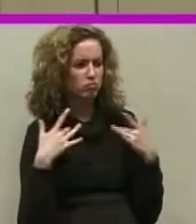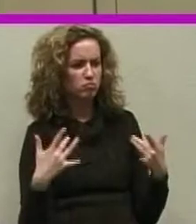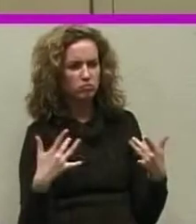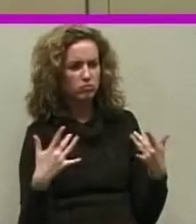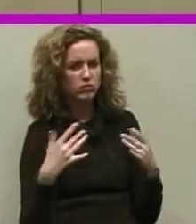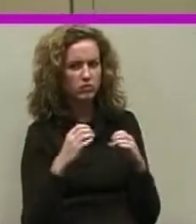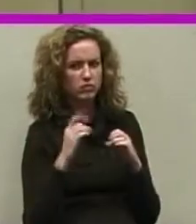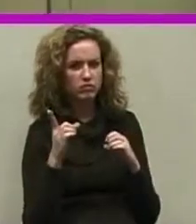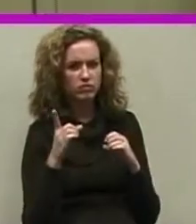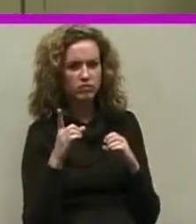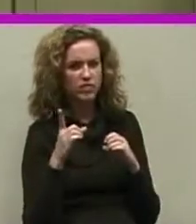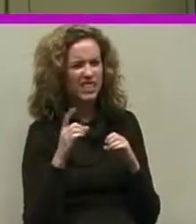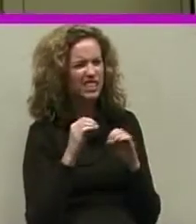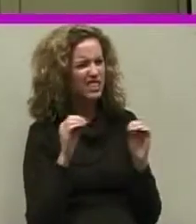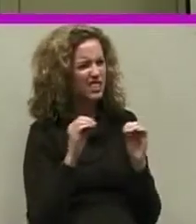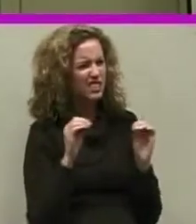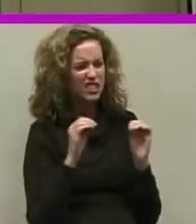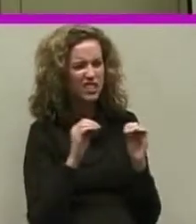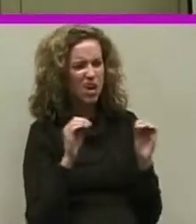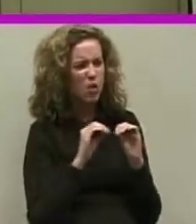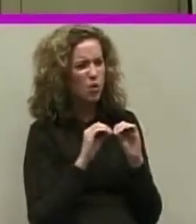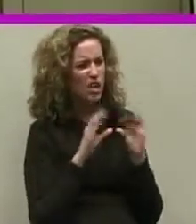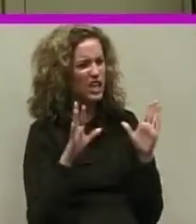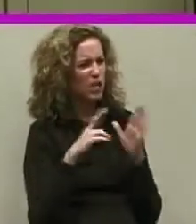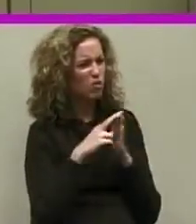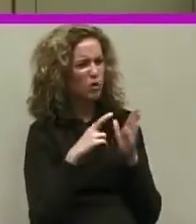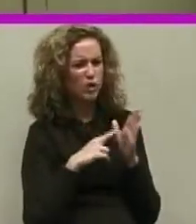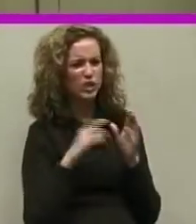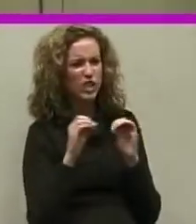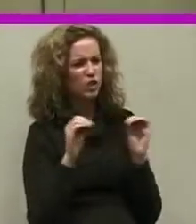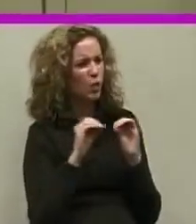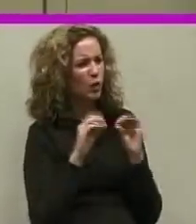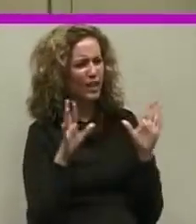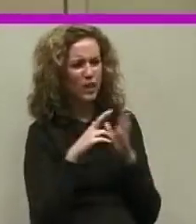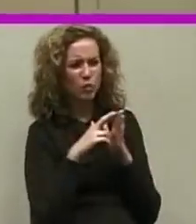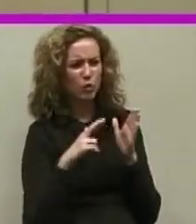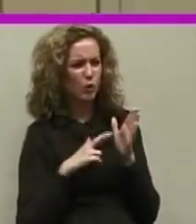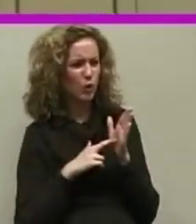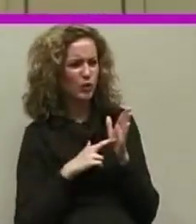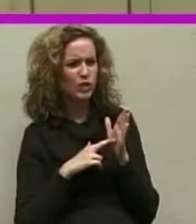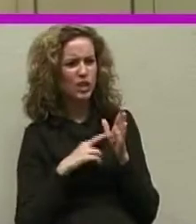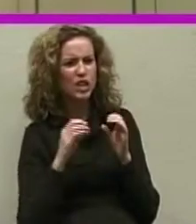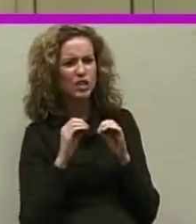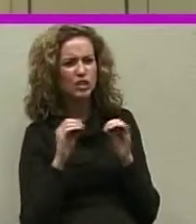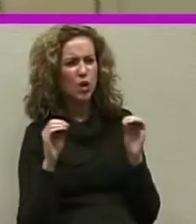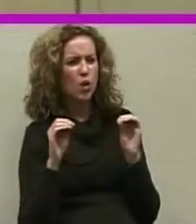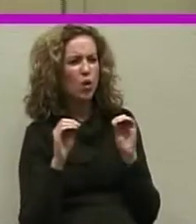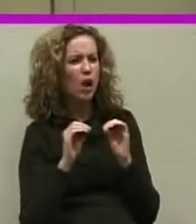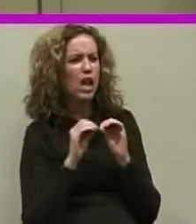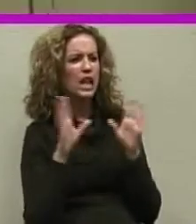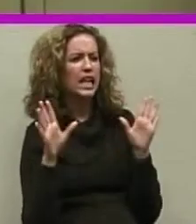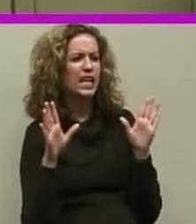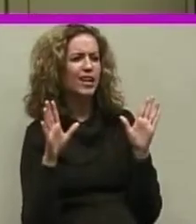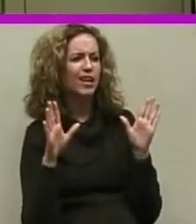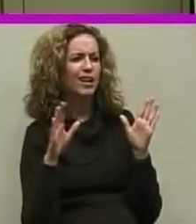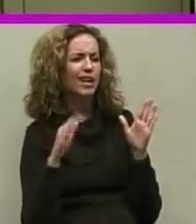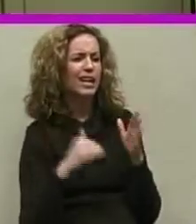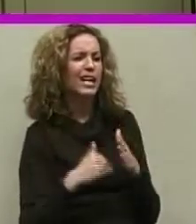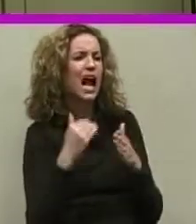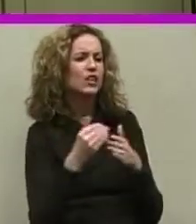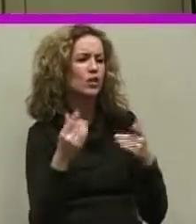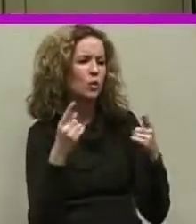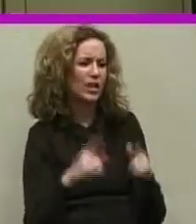No clear rules being stated. Consequences are pretty unpredictable in terms of what's going